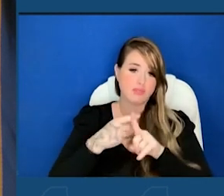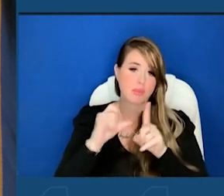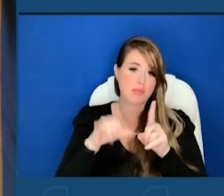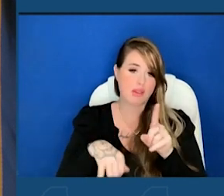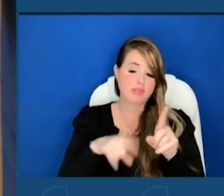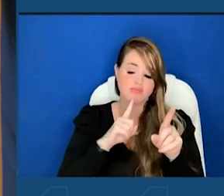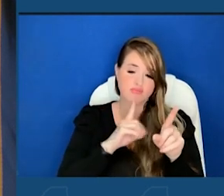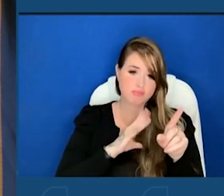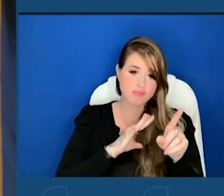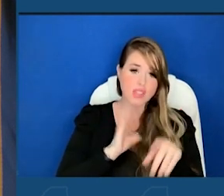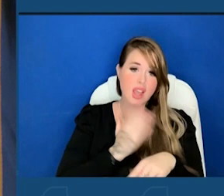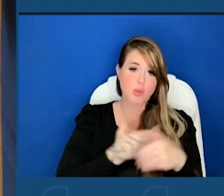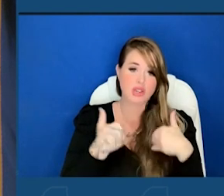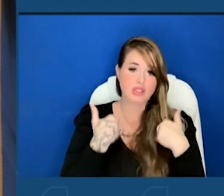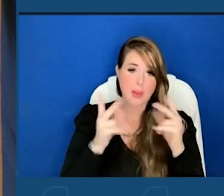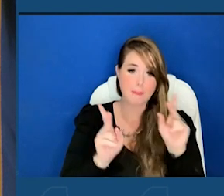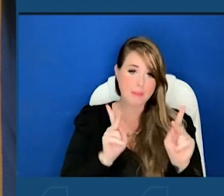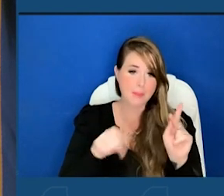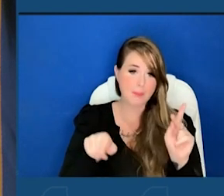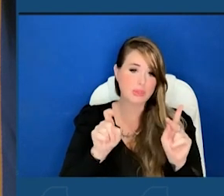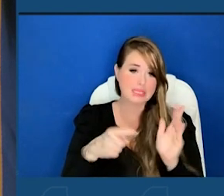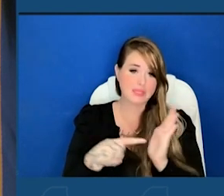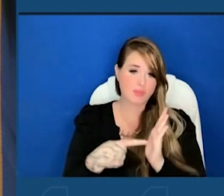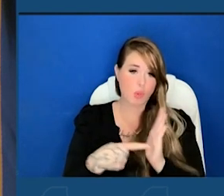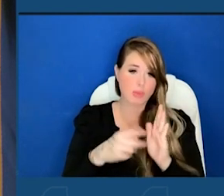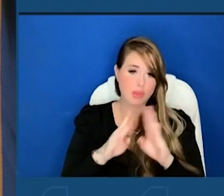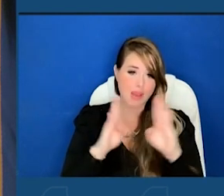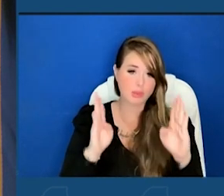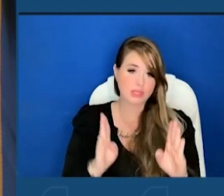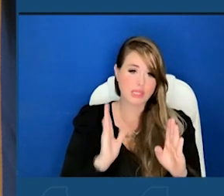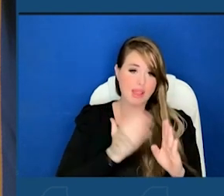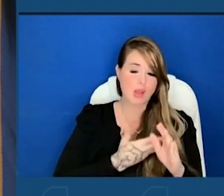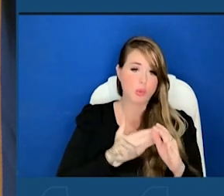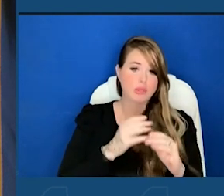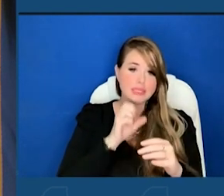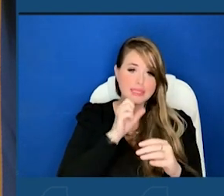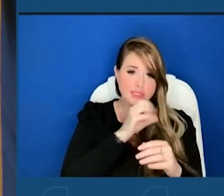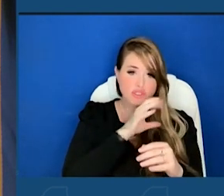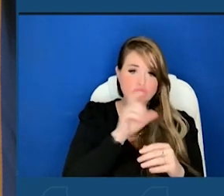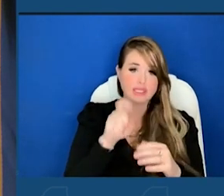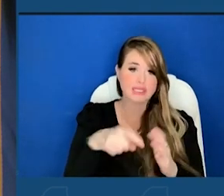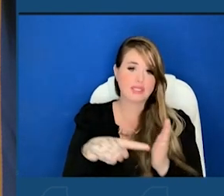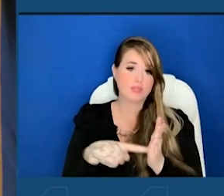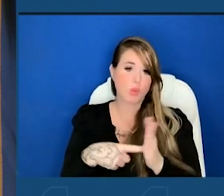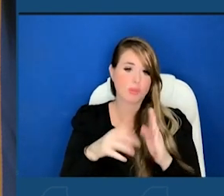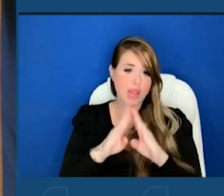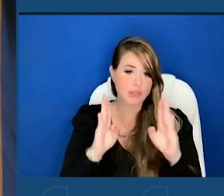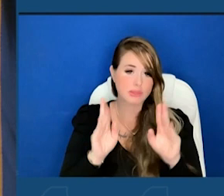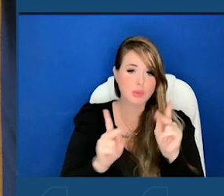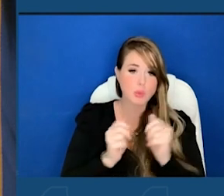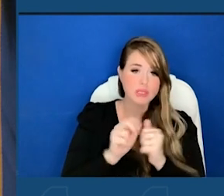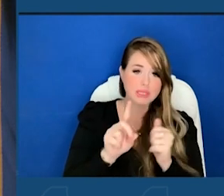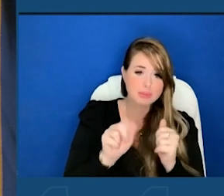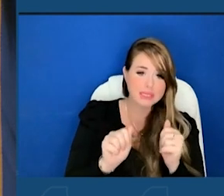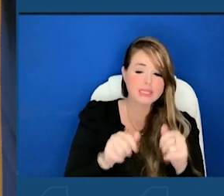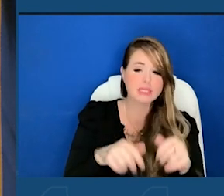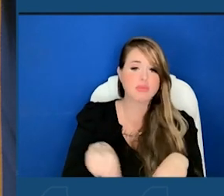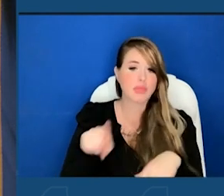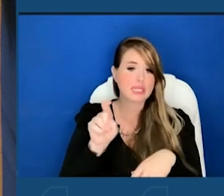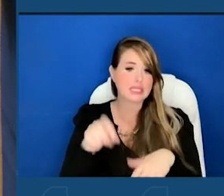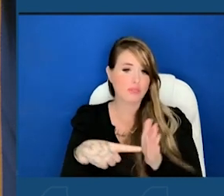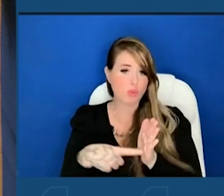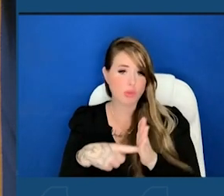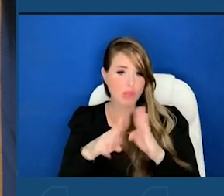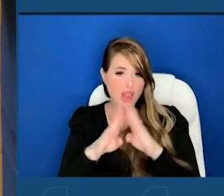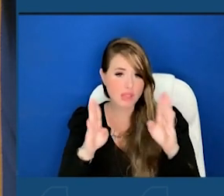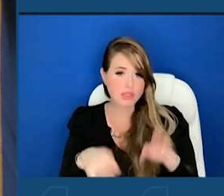younger people, they need affordable housings. Our seniors need affordable housings. People with disabilities, they need affordable